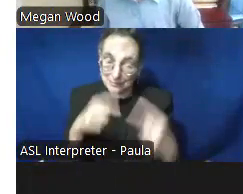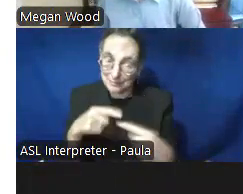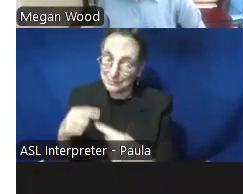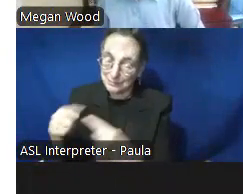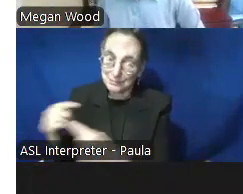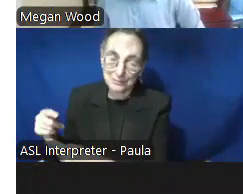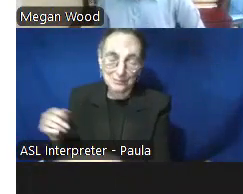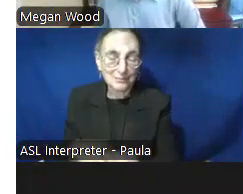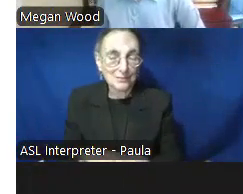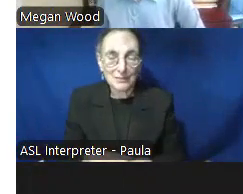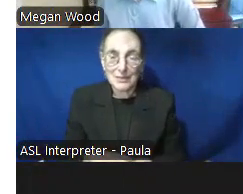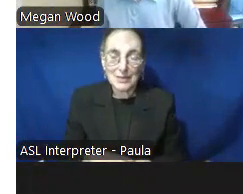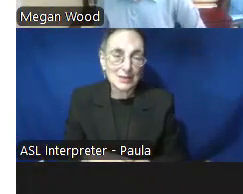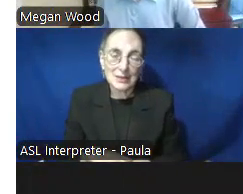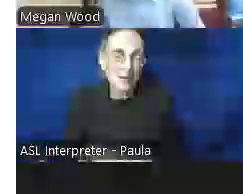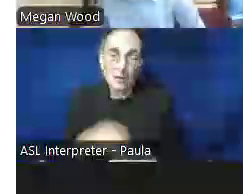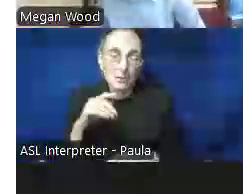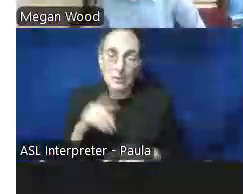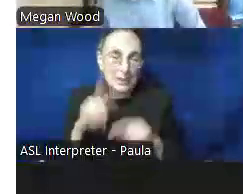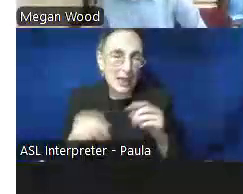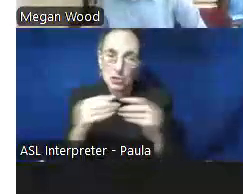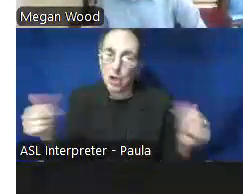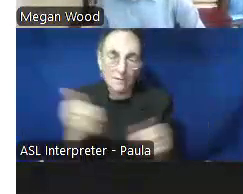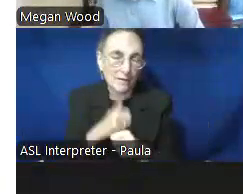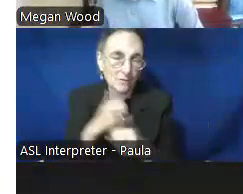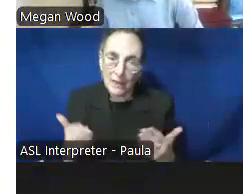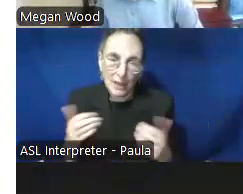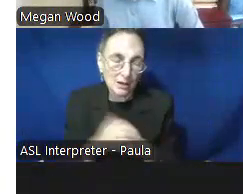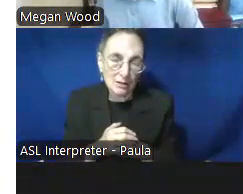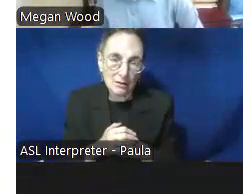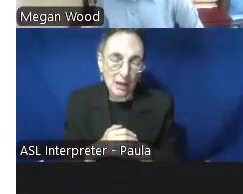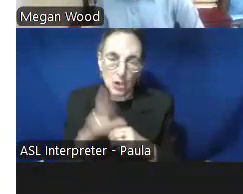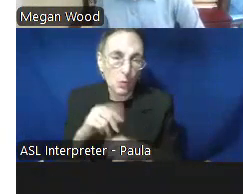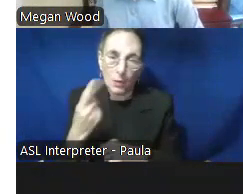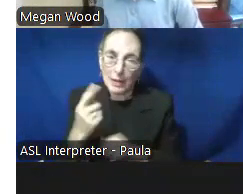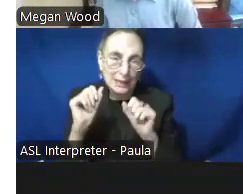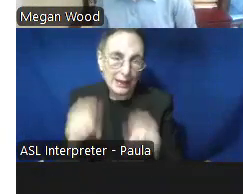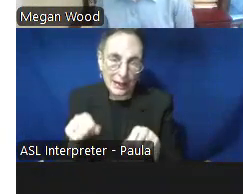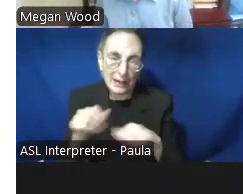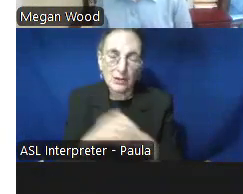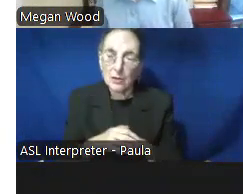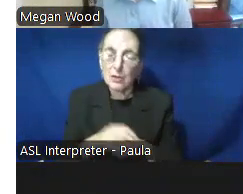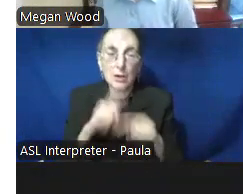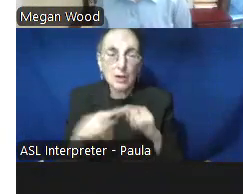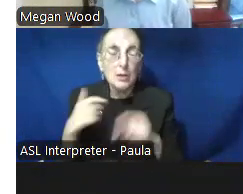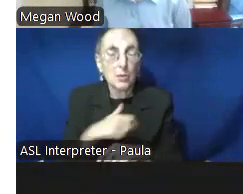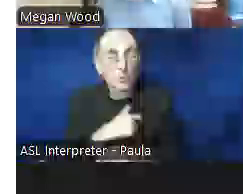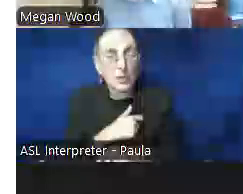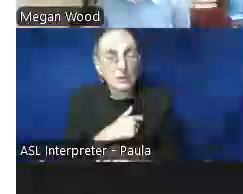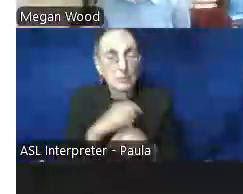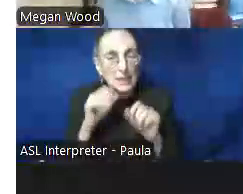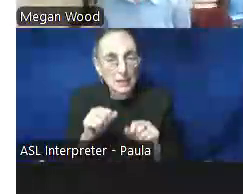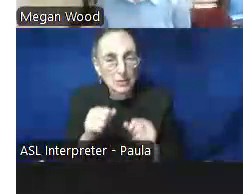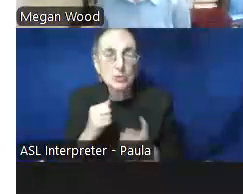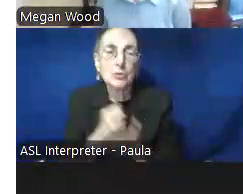we haven't been able to solve everything. No single person has, I don't think, but we've at least been able to help more